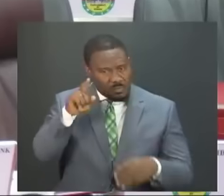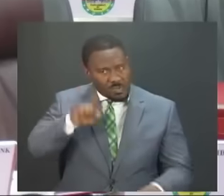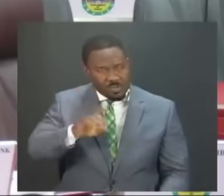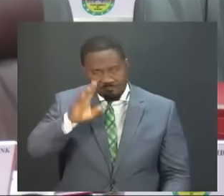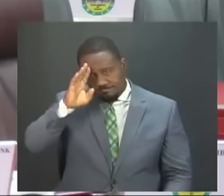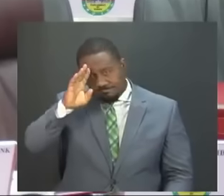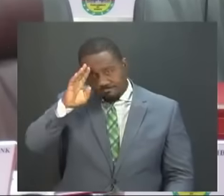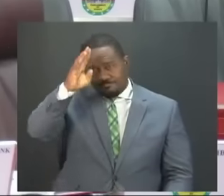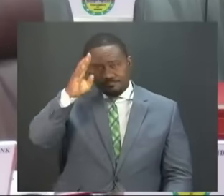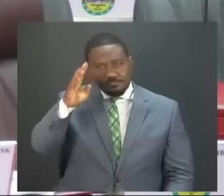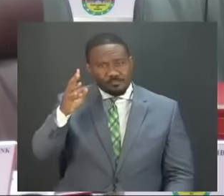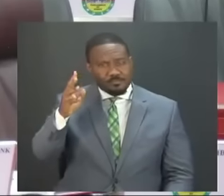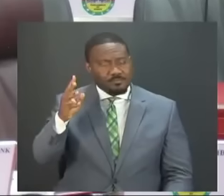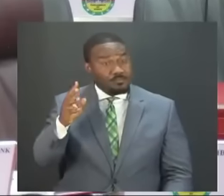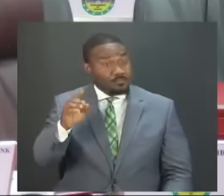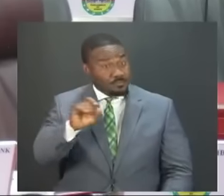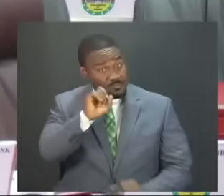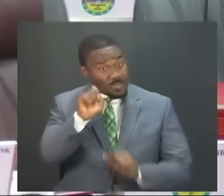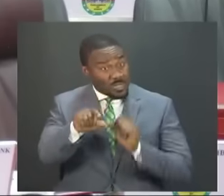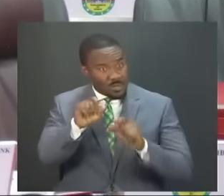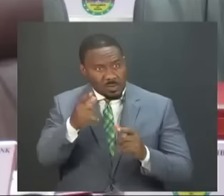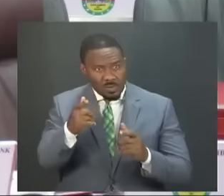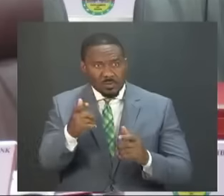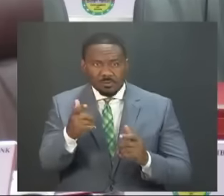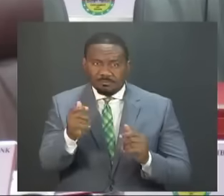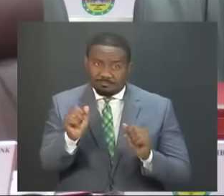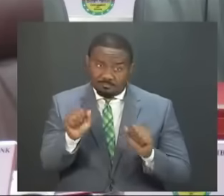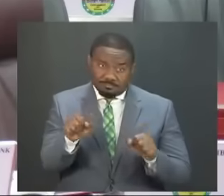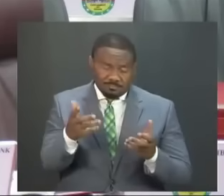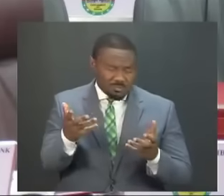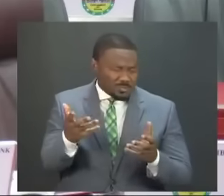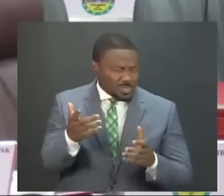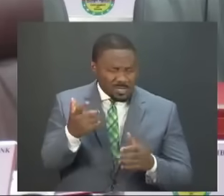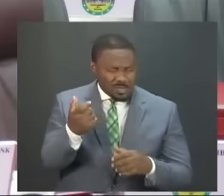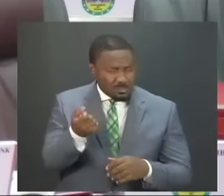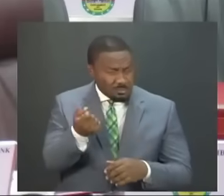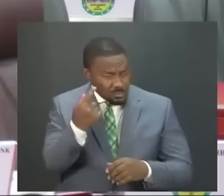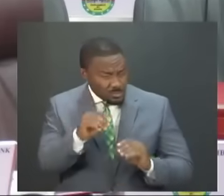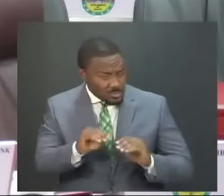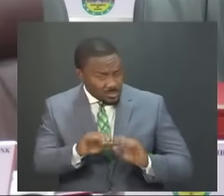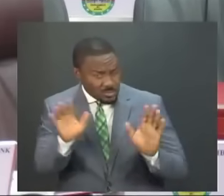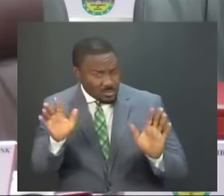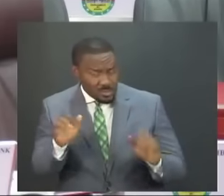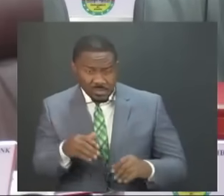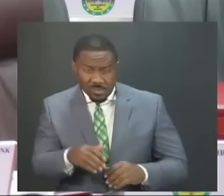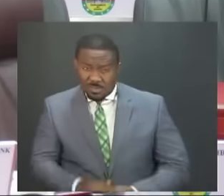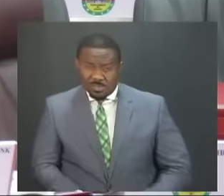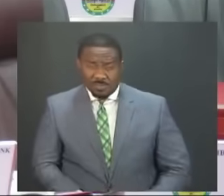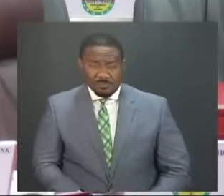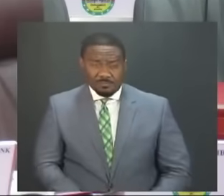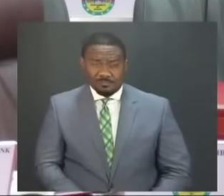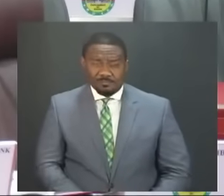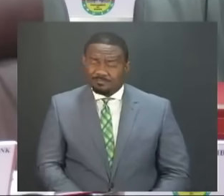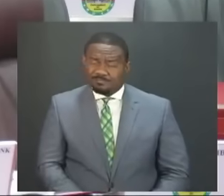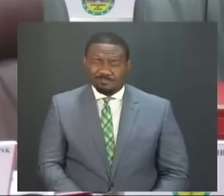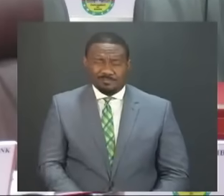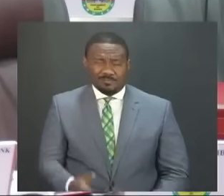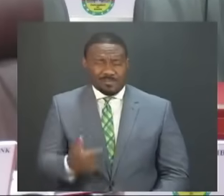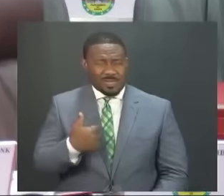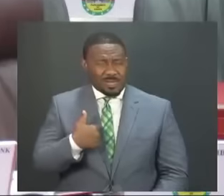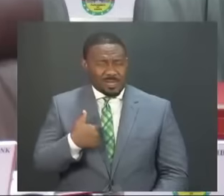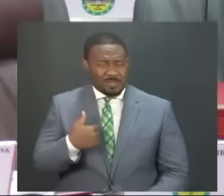make sure that these questions are dispensed of. I hope he gets it clear. And I'm not out there to create any